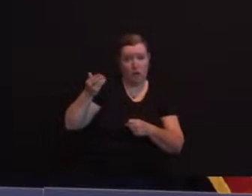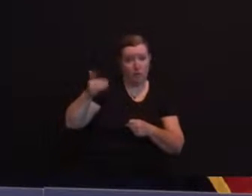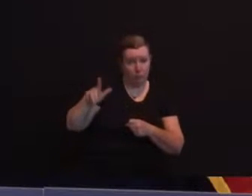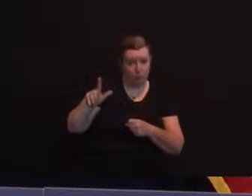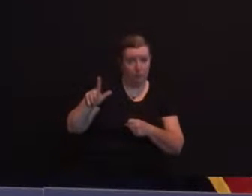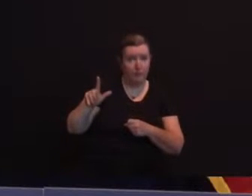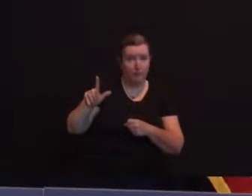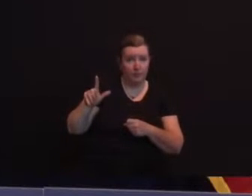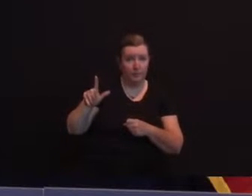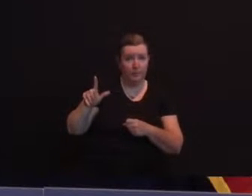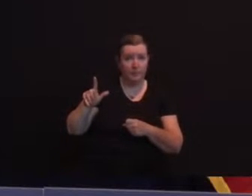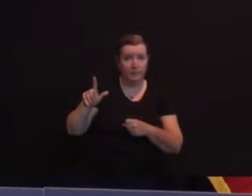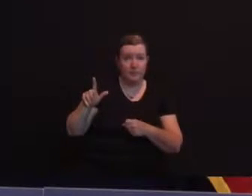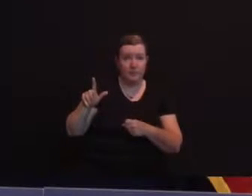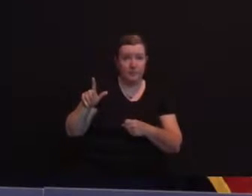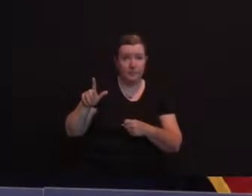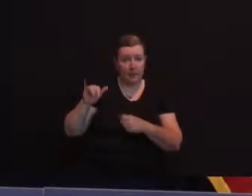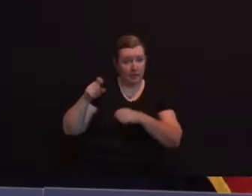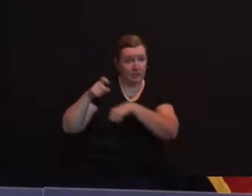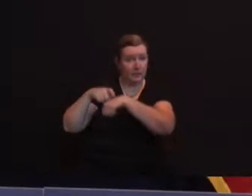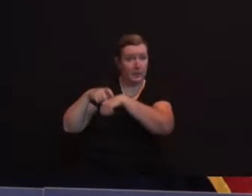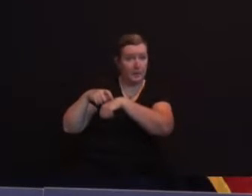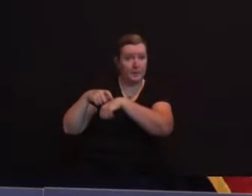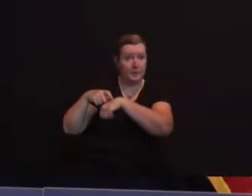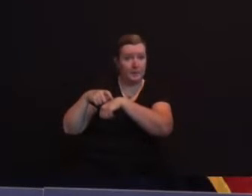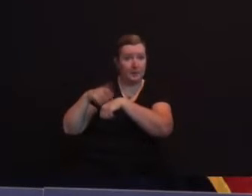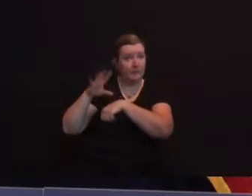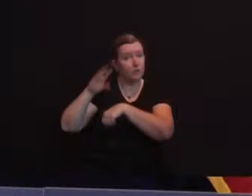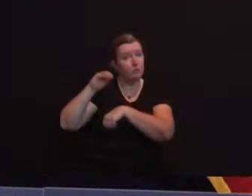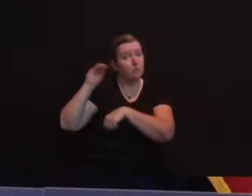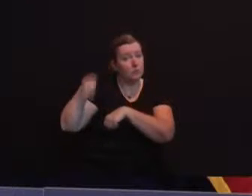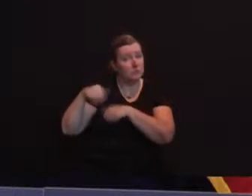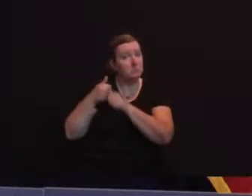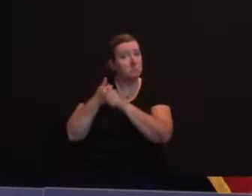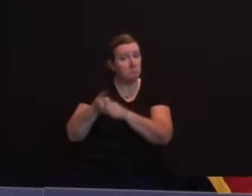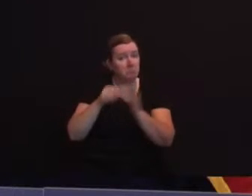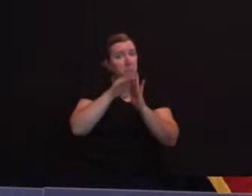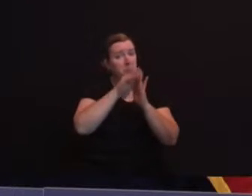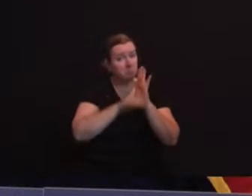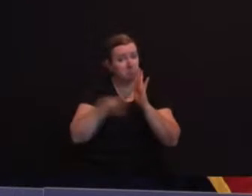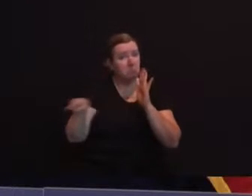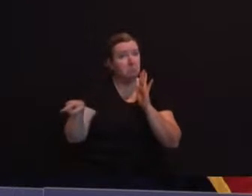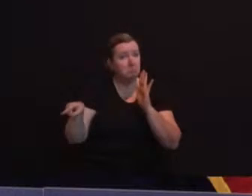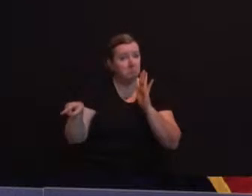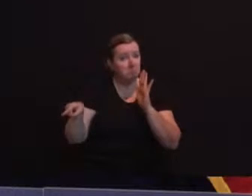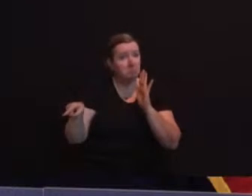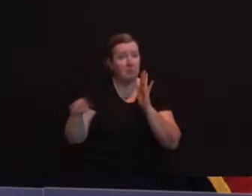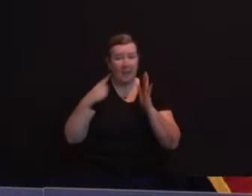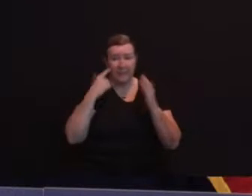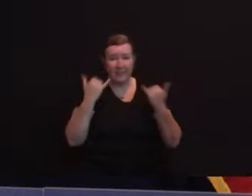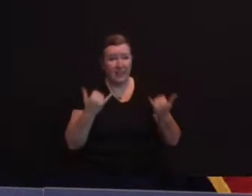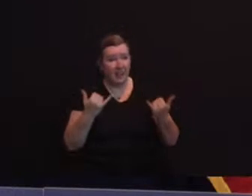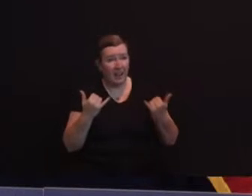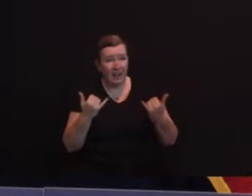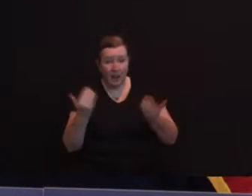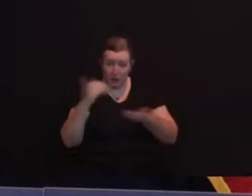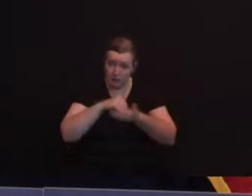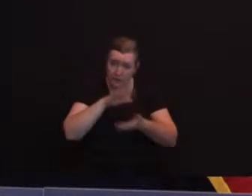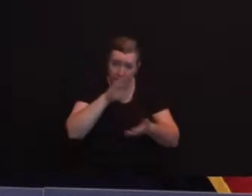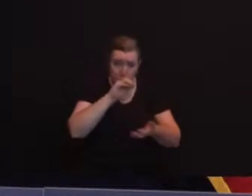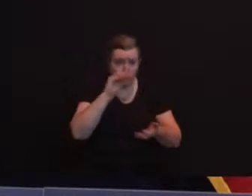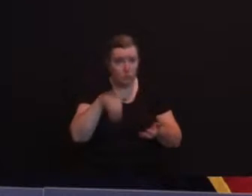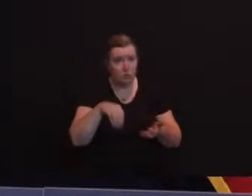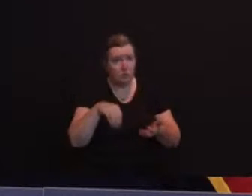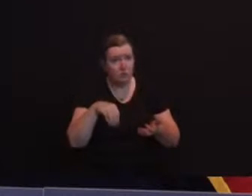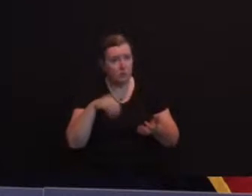out that 50% was the actual. If we go back to 50%, we expect a peak the end of